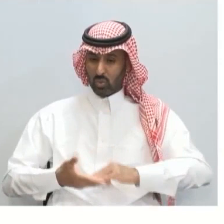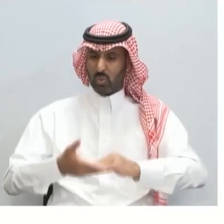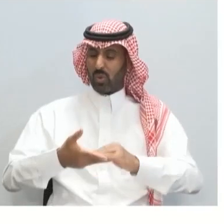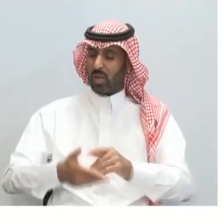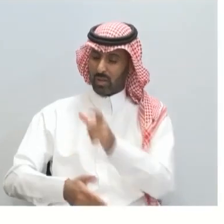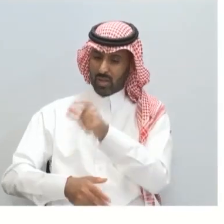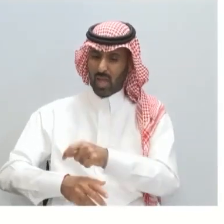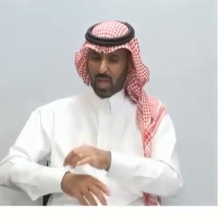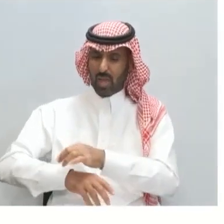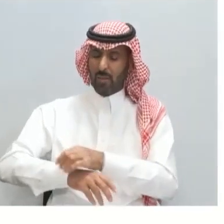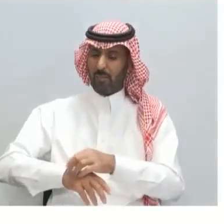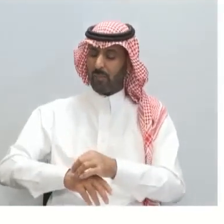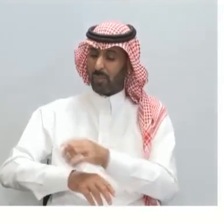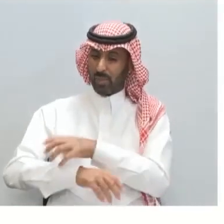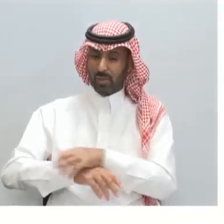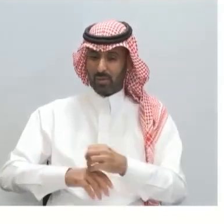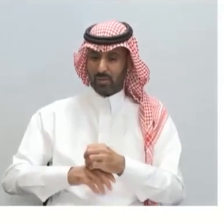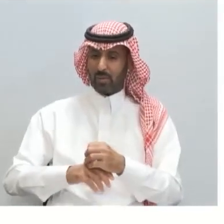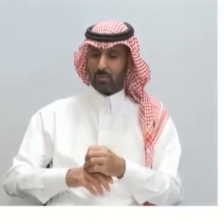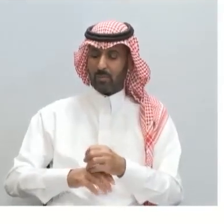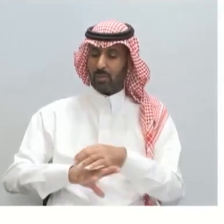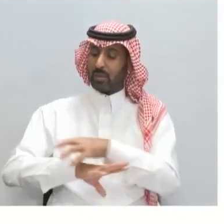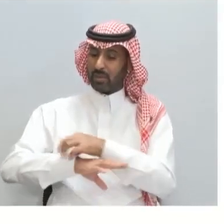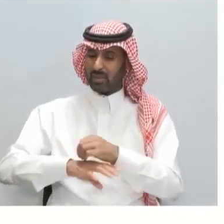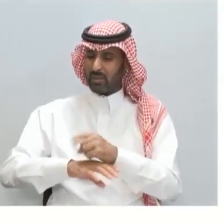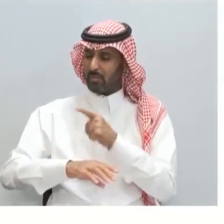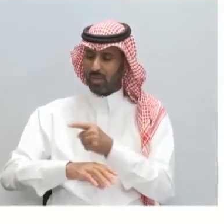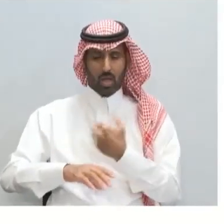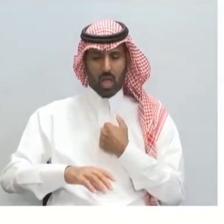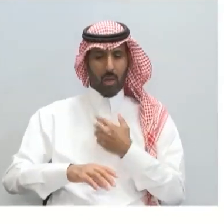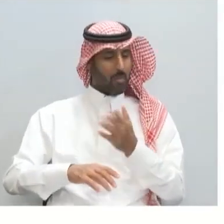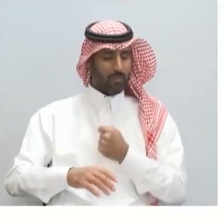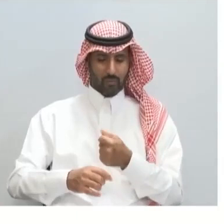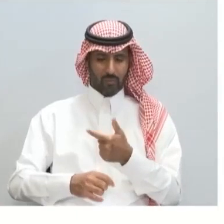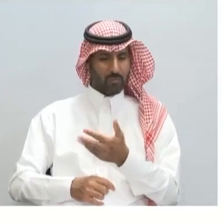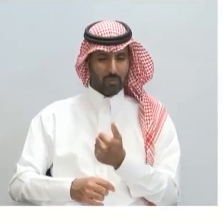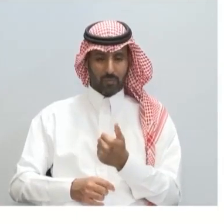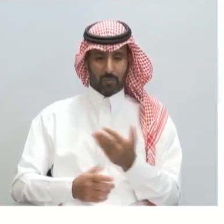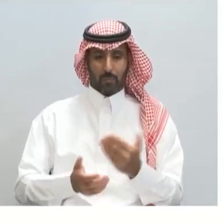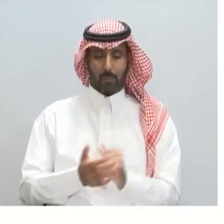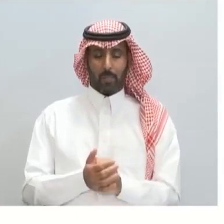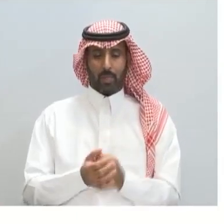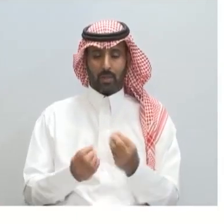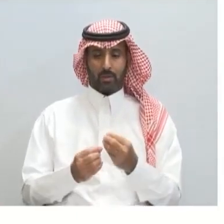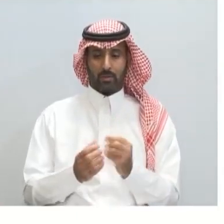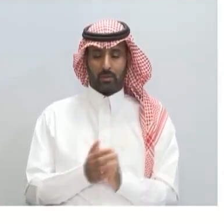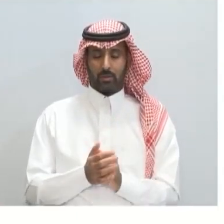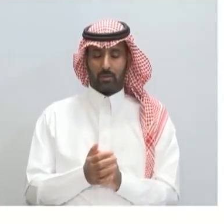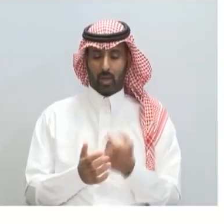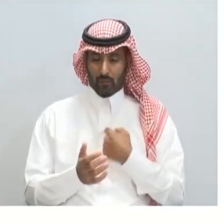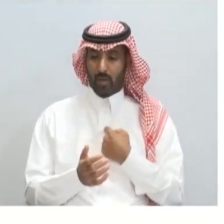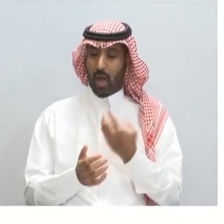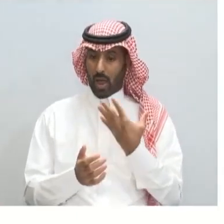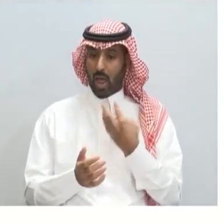poor but I have no extra money very good if I had extra